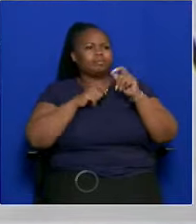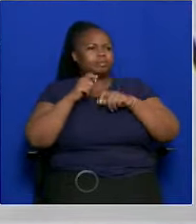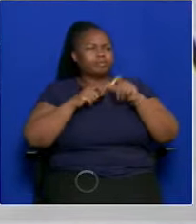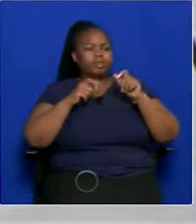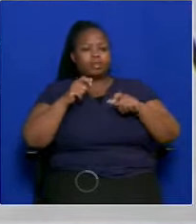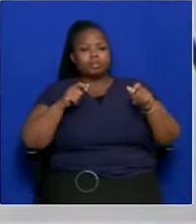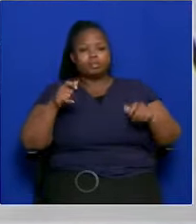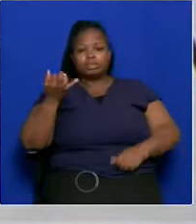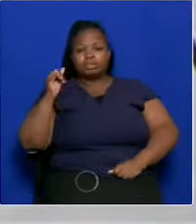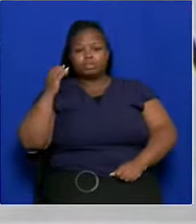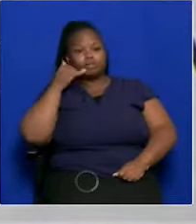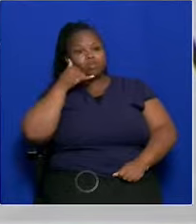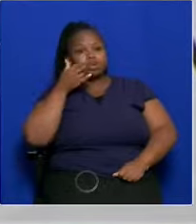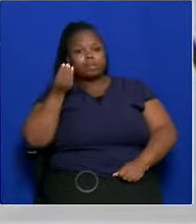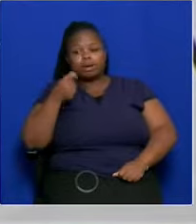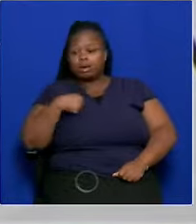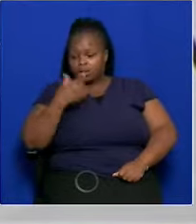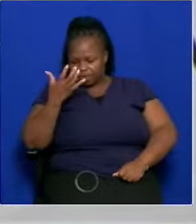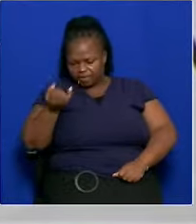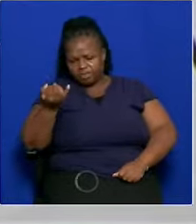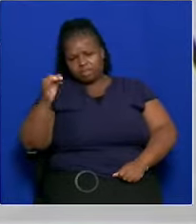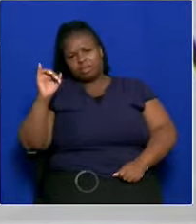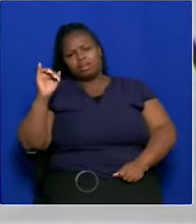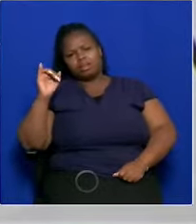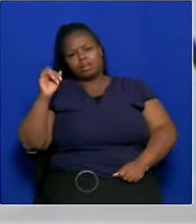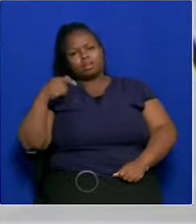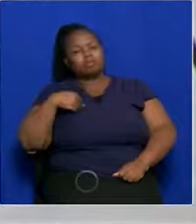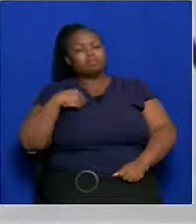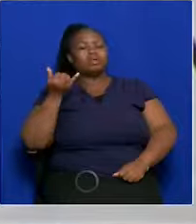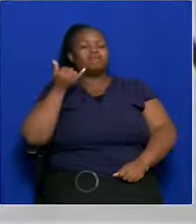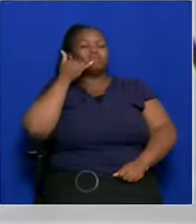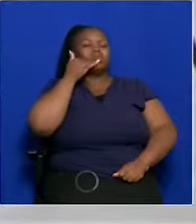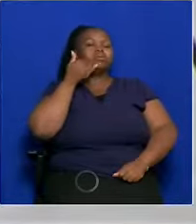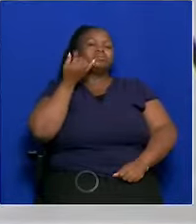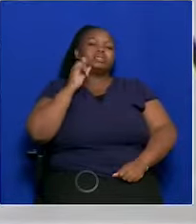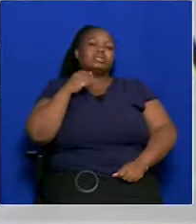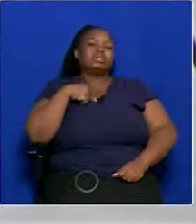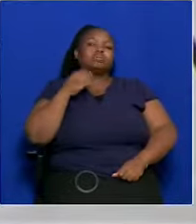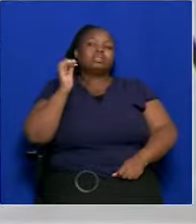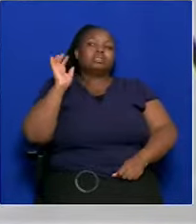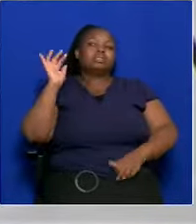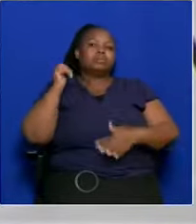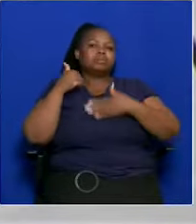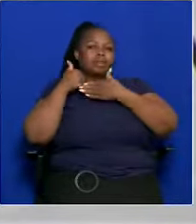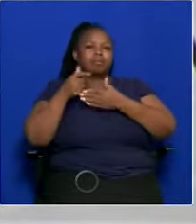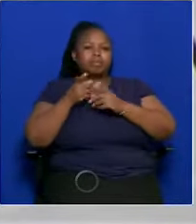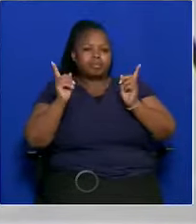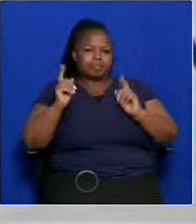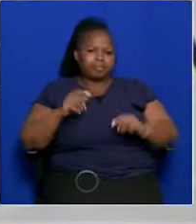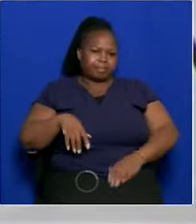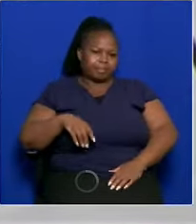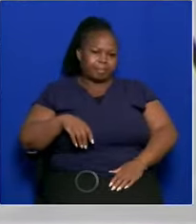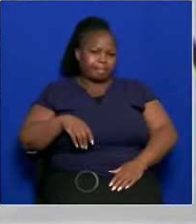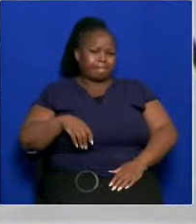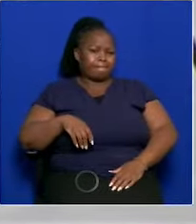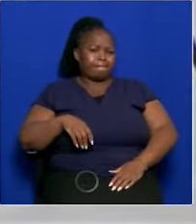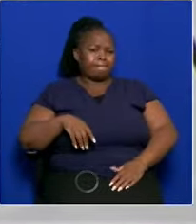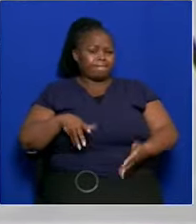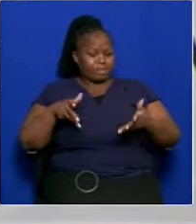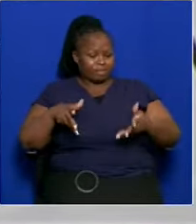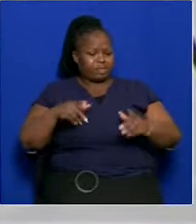number. I'm still get phoned for assistance. And here at the commission, I gave